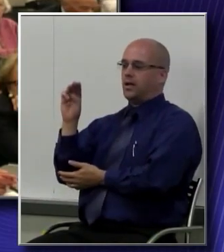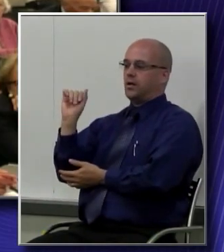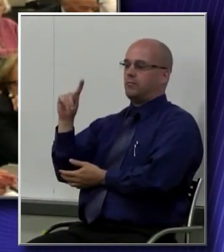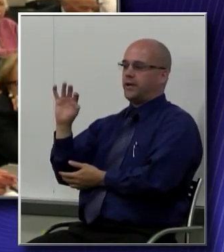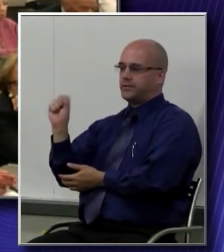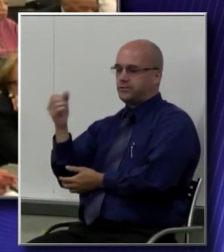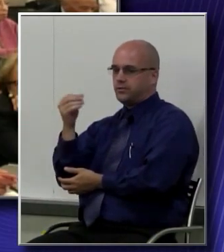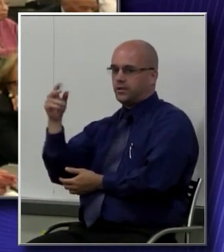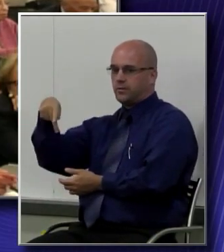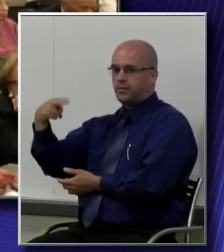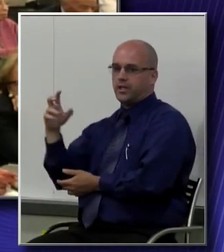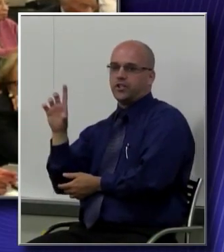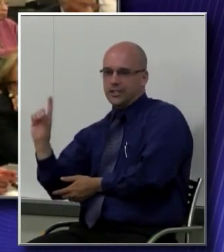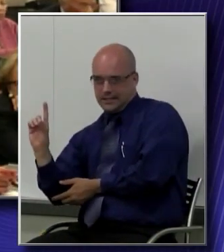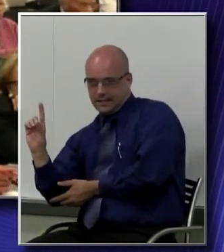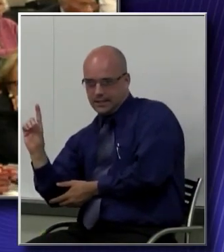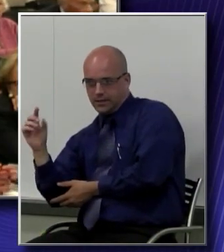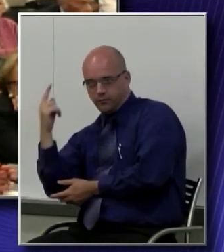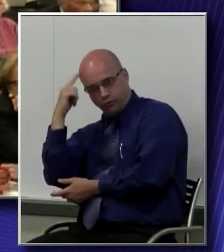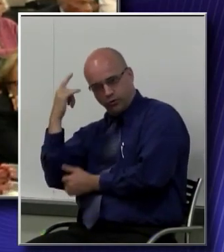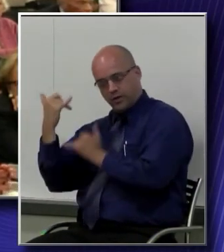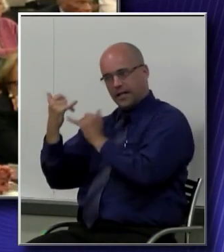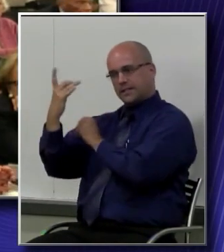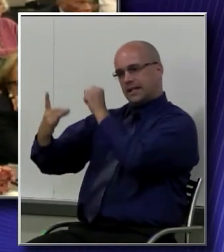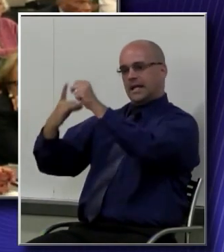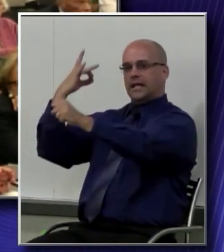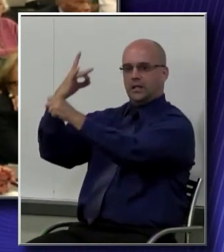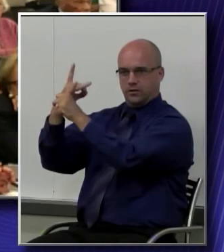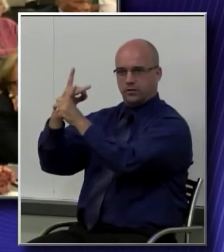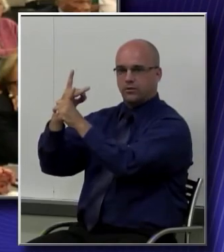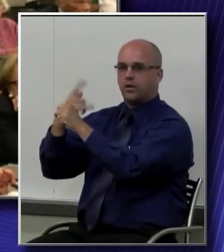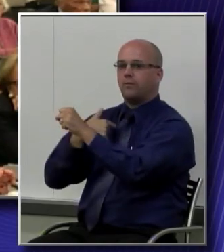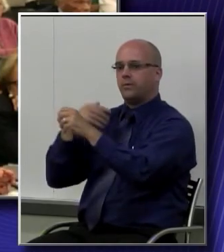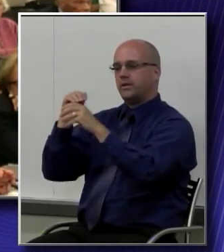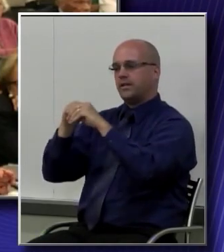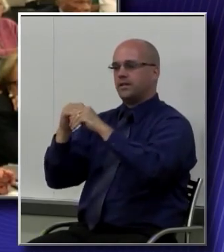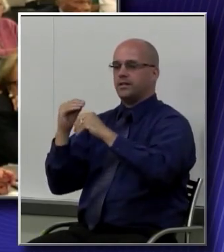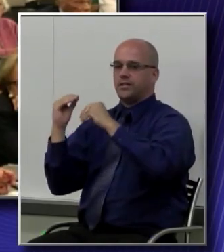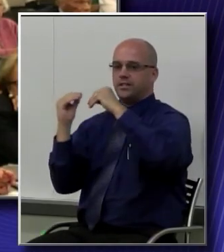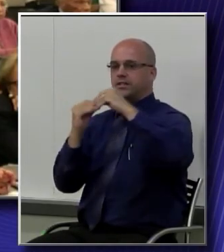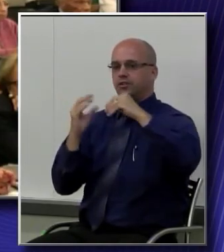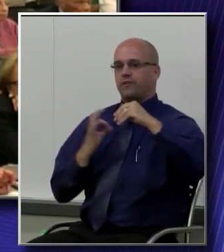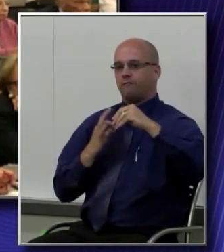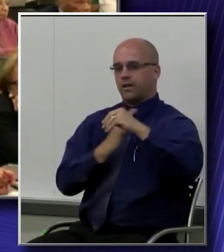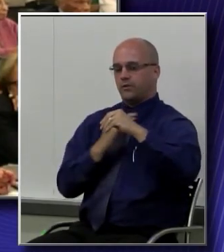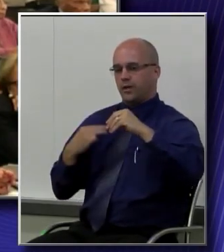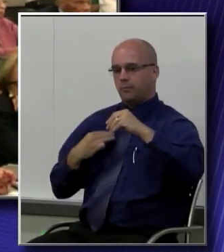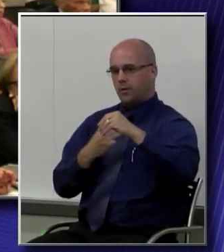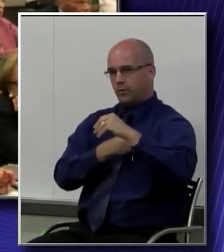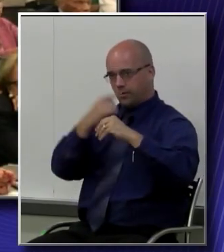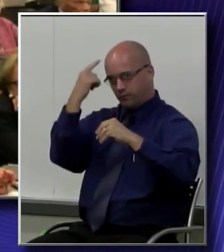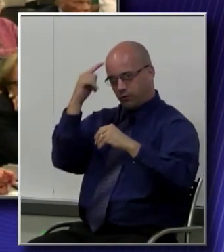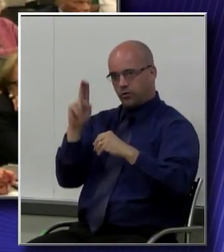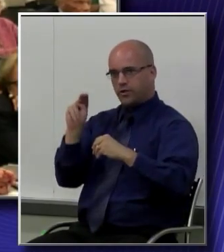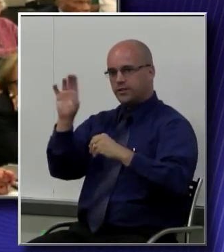the last 8 years, I have served as a teaching faculty member at NC State. I am an